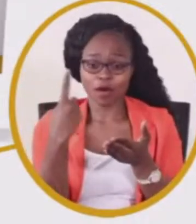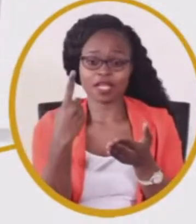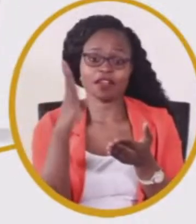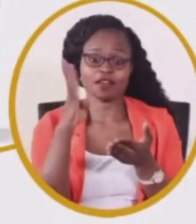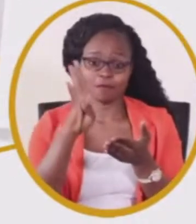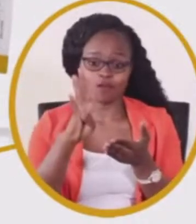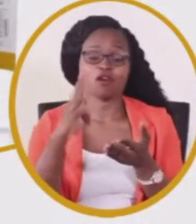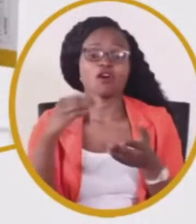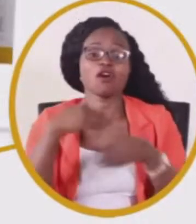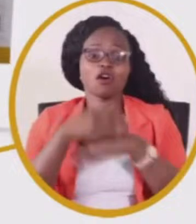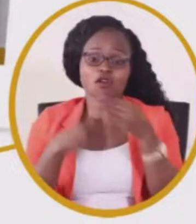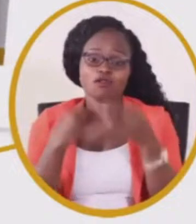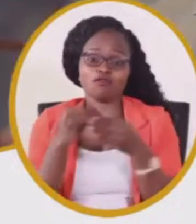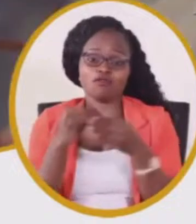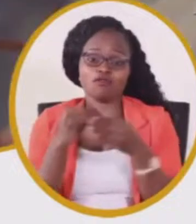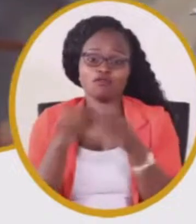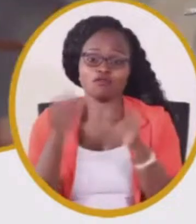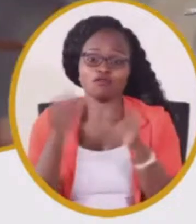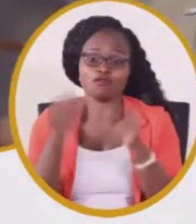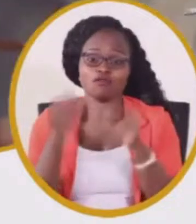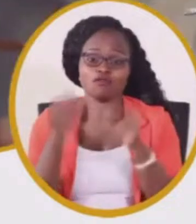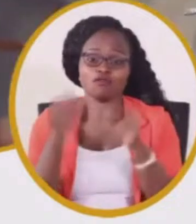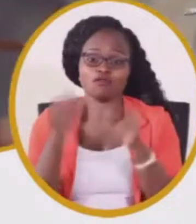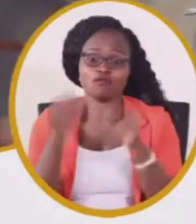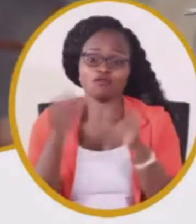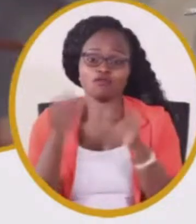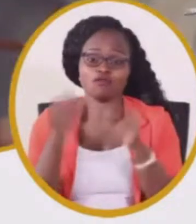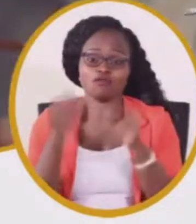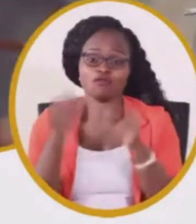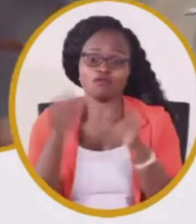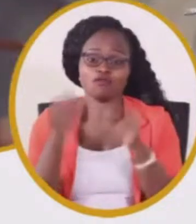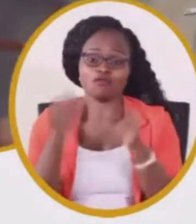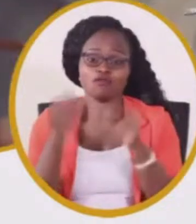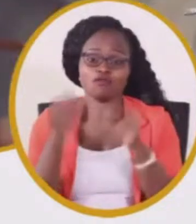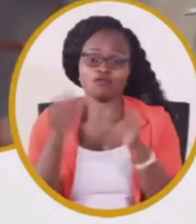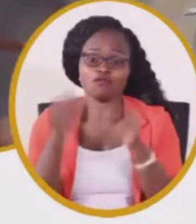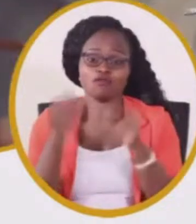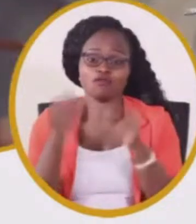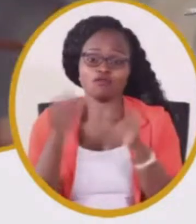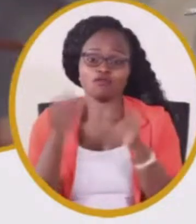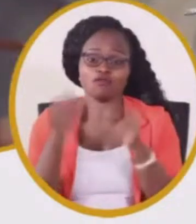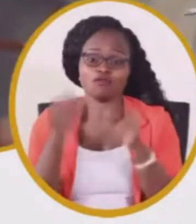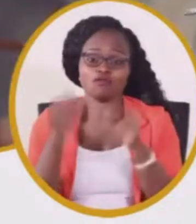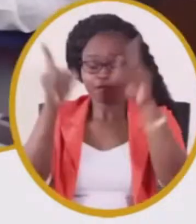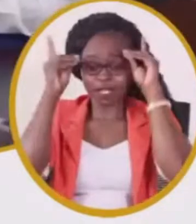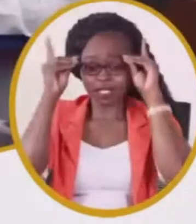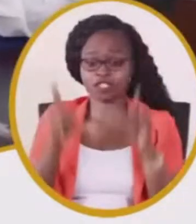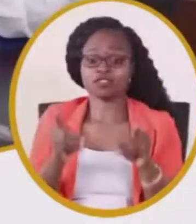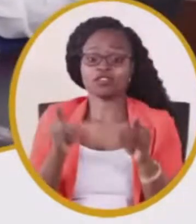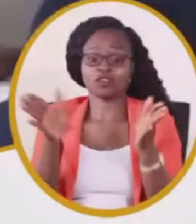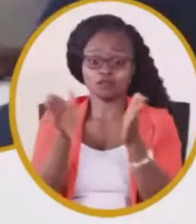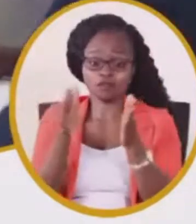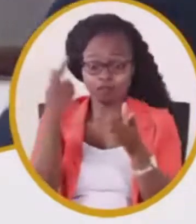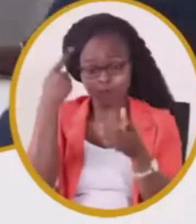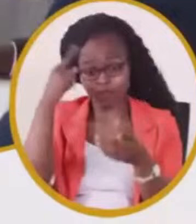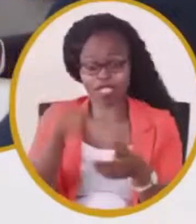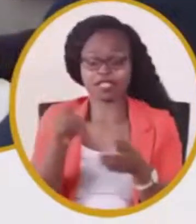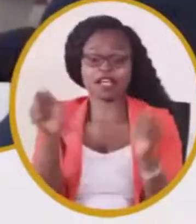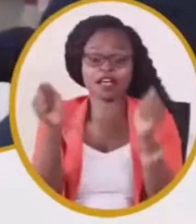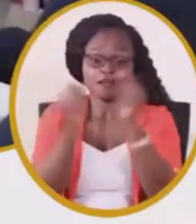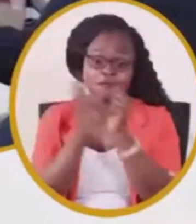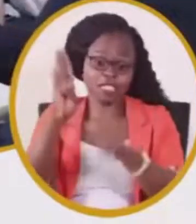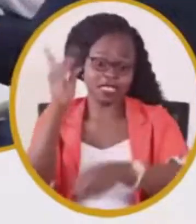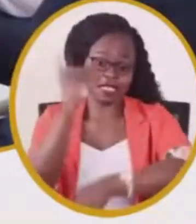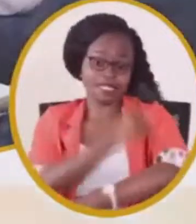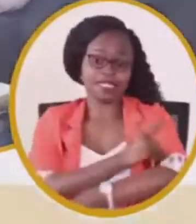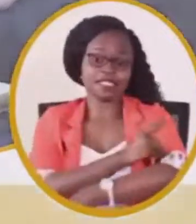merger notification form. The authority commits to issuing determination regarding exclusion applications within 14